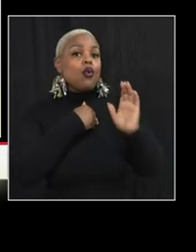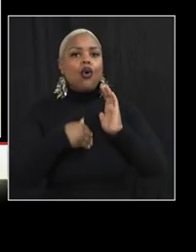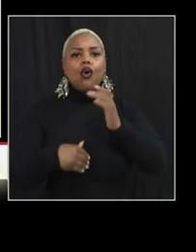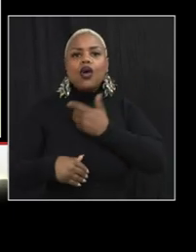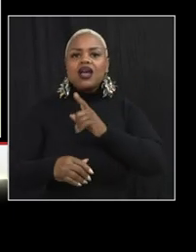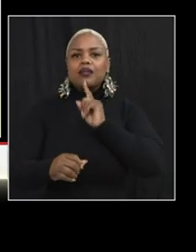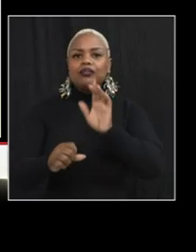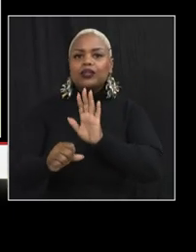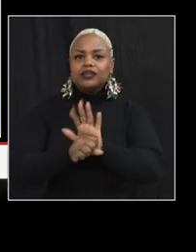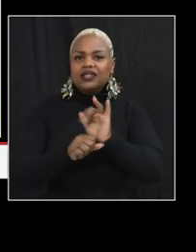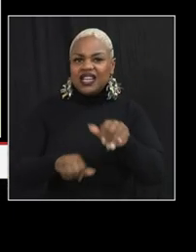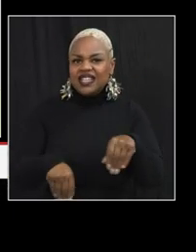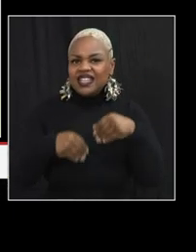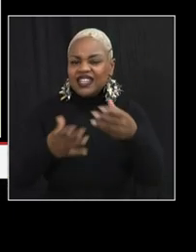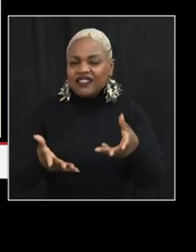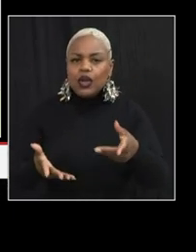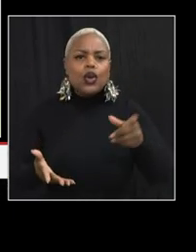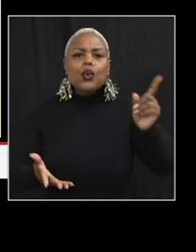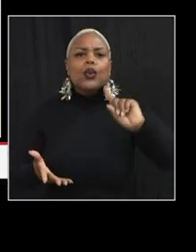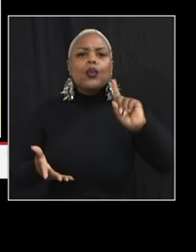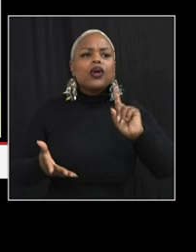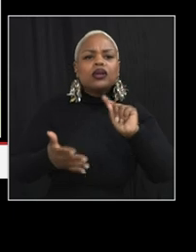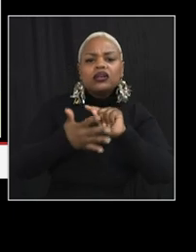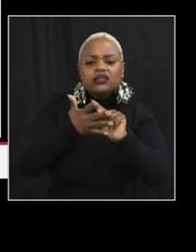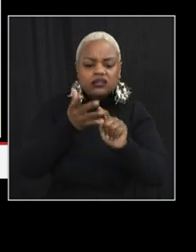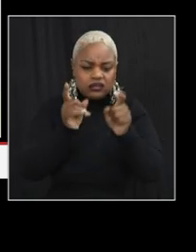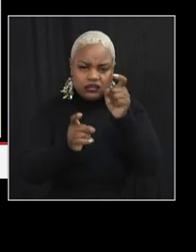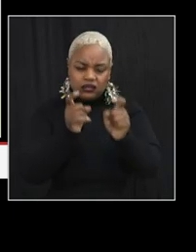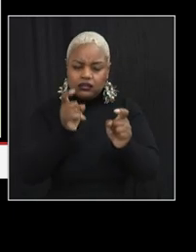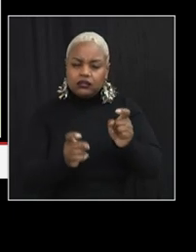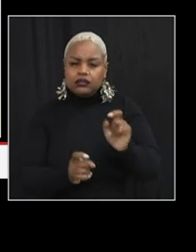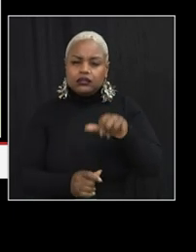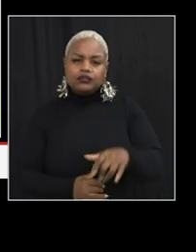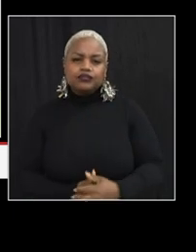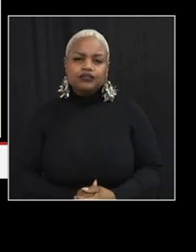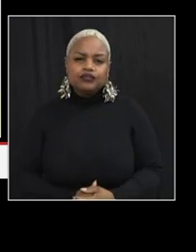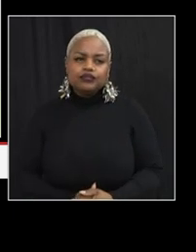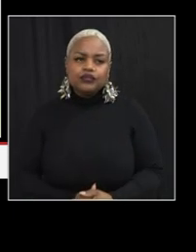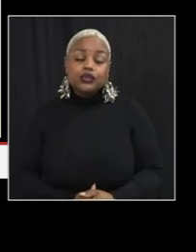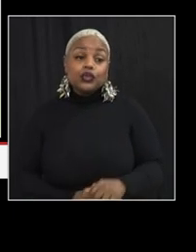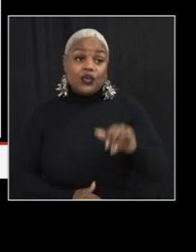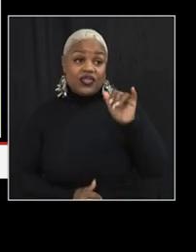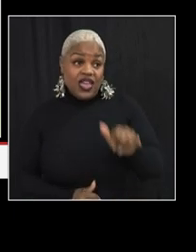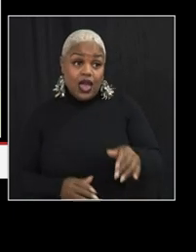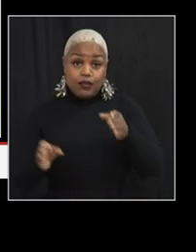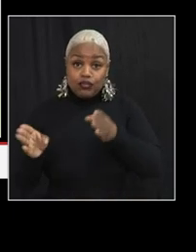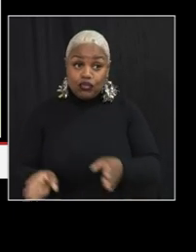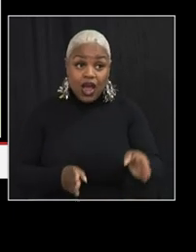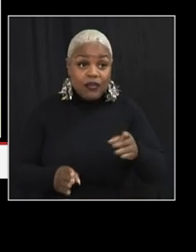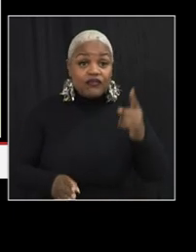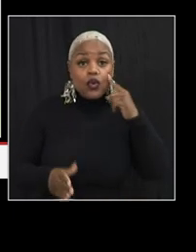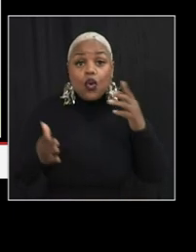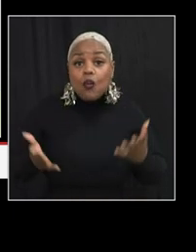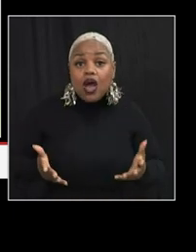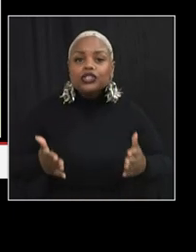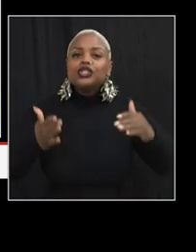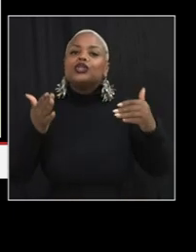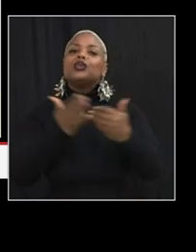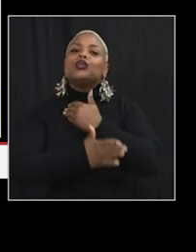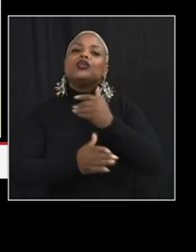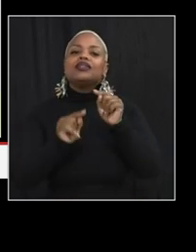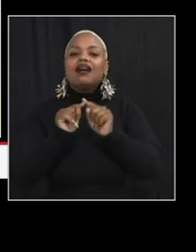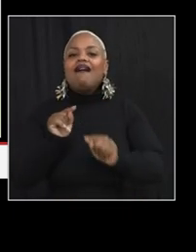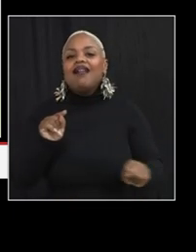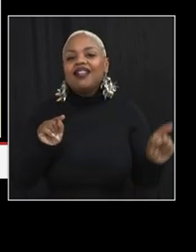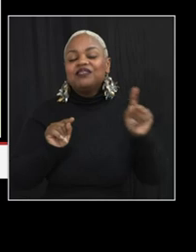make adjustments if we feel like we're falling short of those. And we do that in preparation for beginning the new cycle again. So that's the cycle.